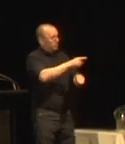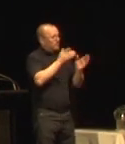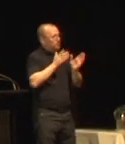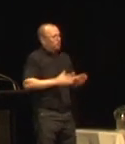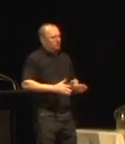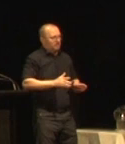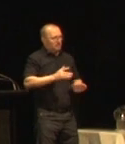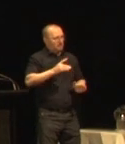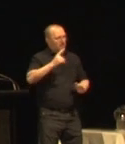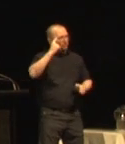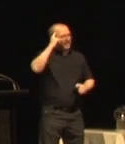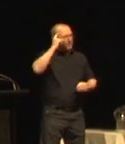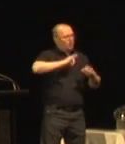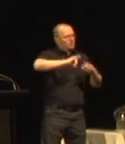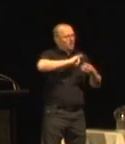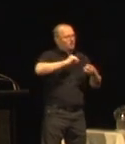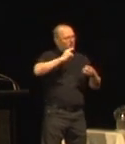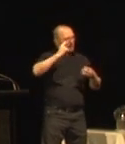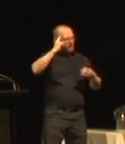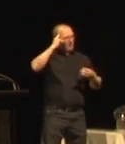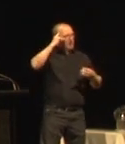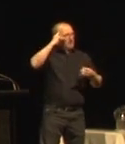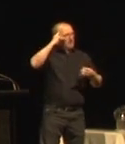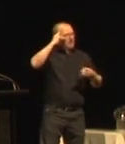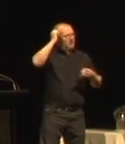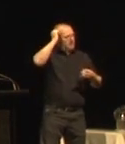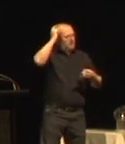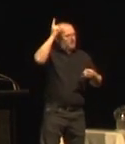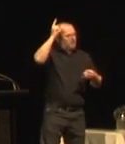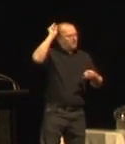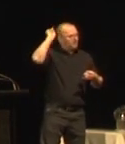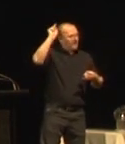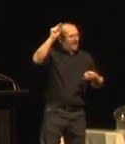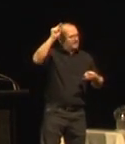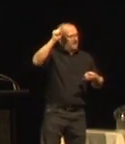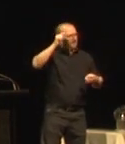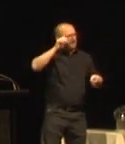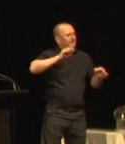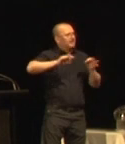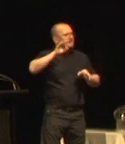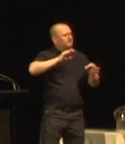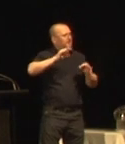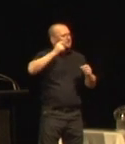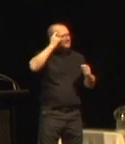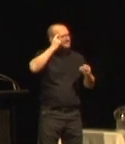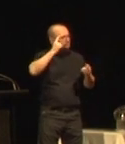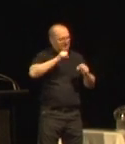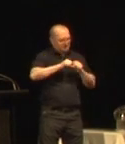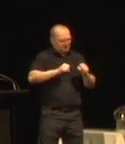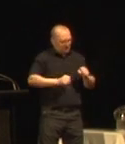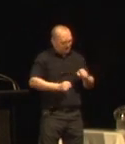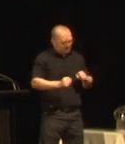put your body in motion and your senses confirm back to you through your kind of chemically based sensory system that you've done the